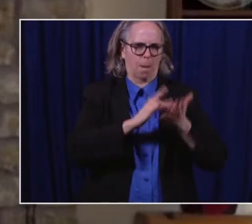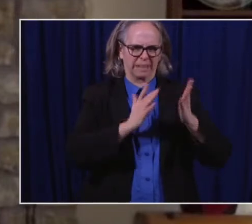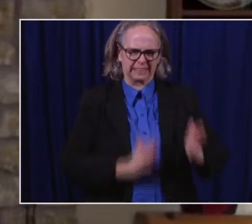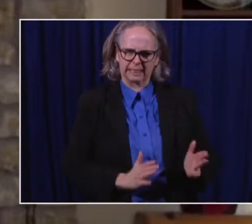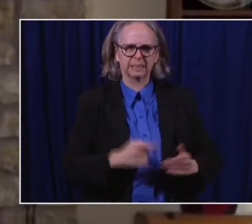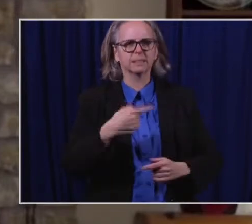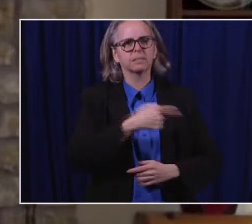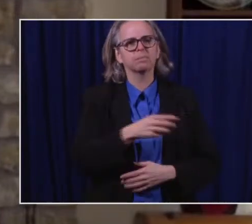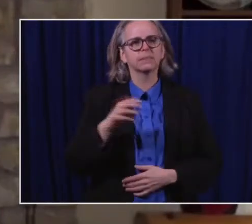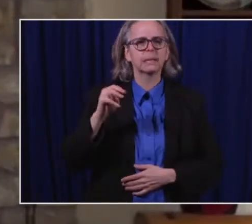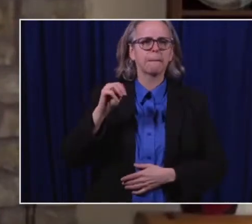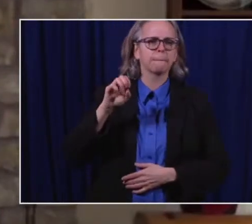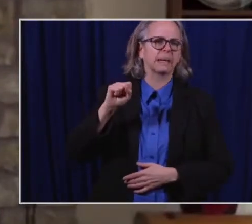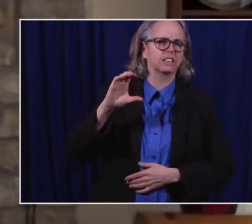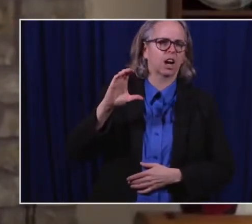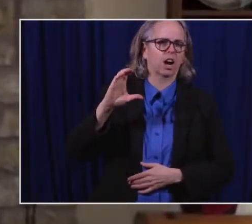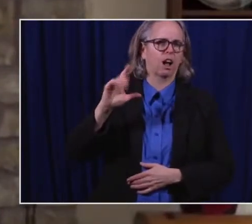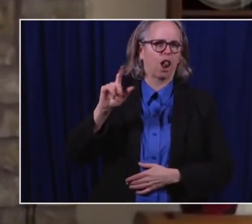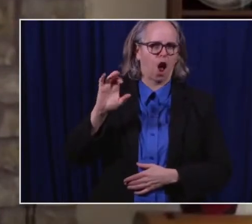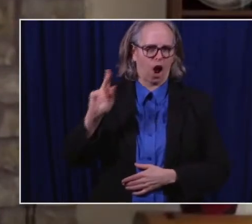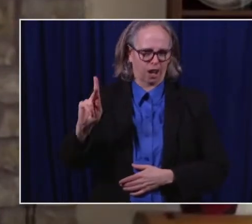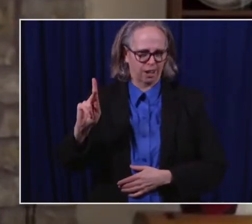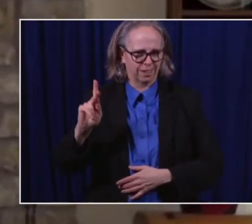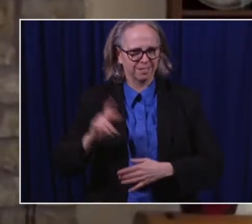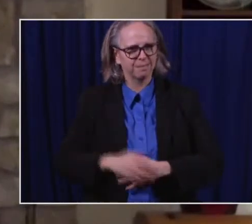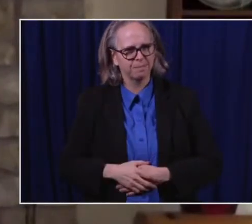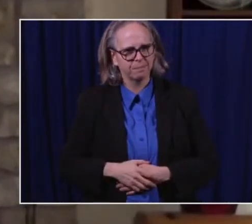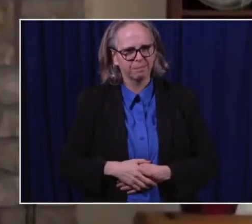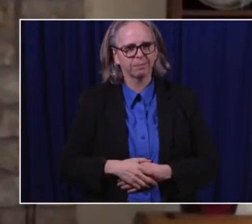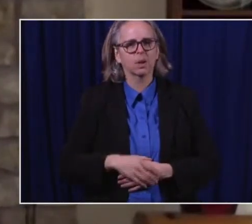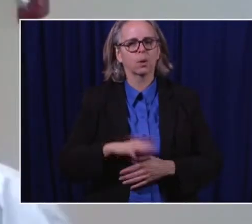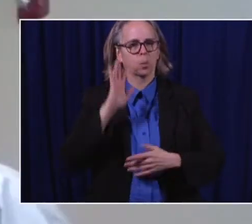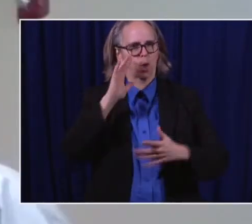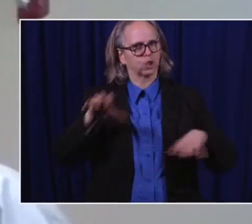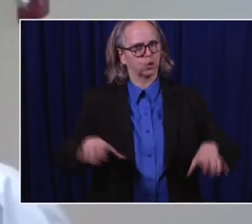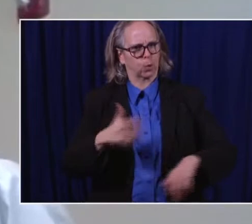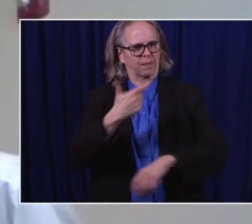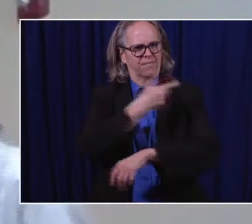in the Austintown Giant Eagle. Dr. Clark, how are you doing today?